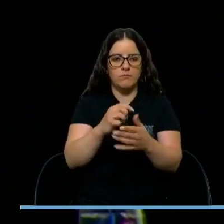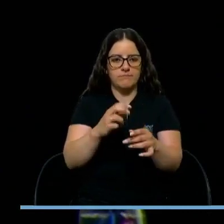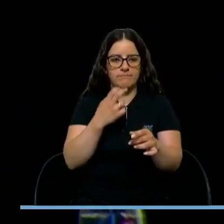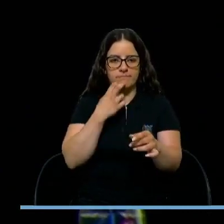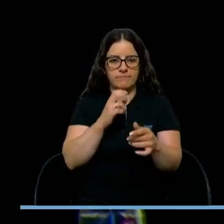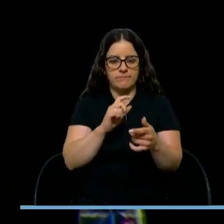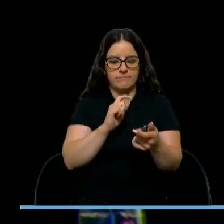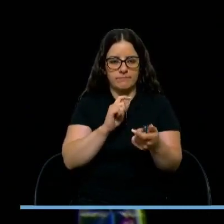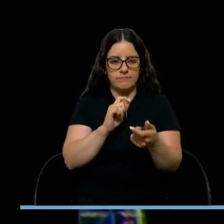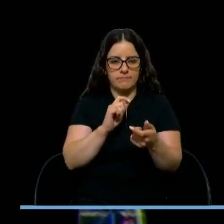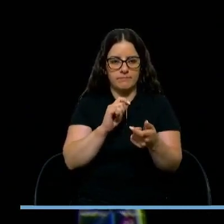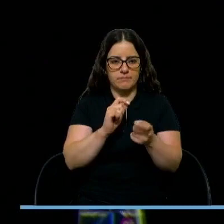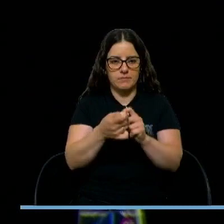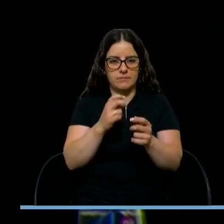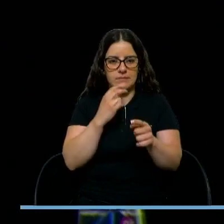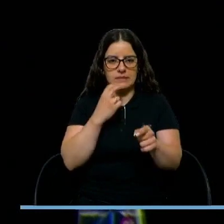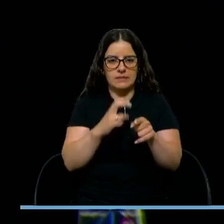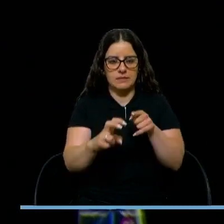electrification,